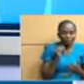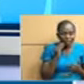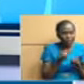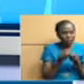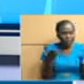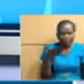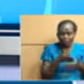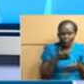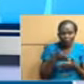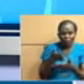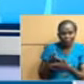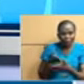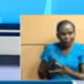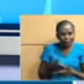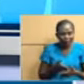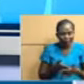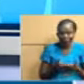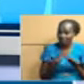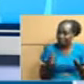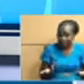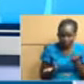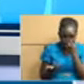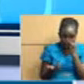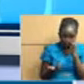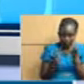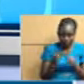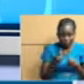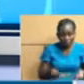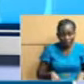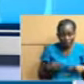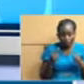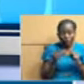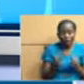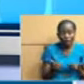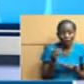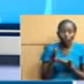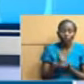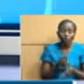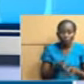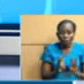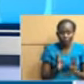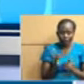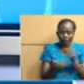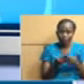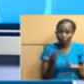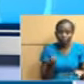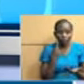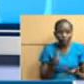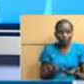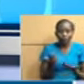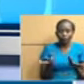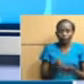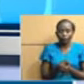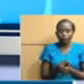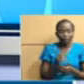of being able to live productively because of the way systems are set up, and